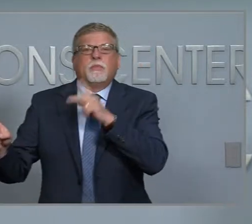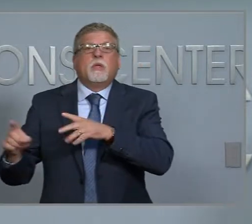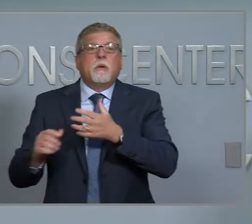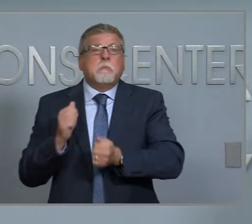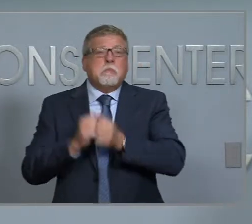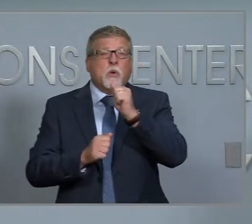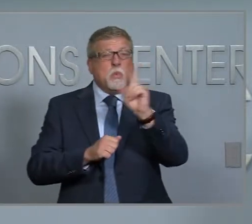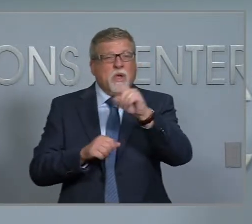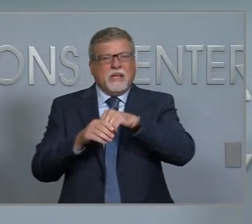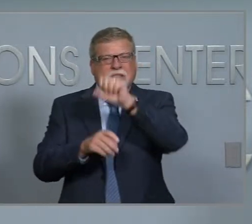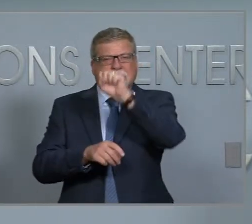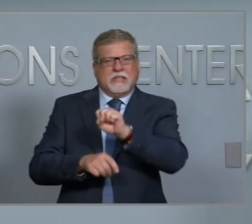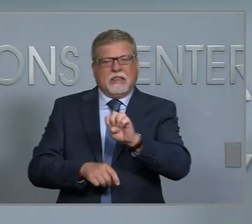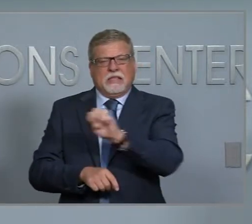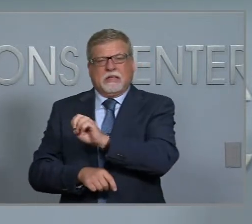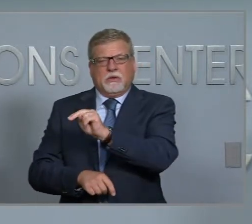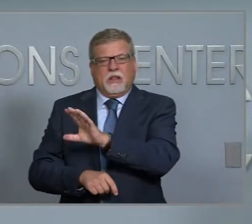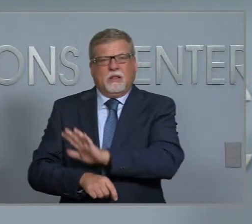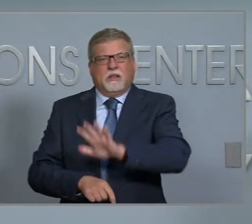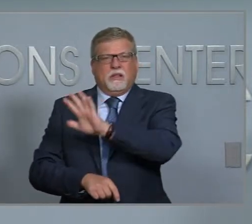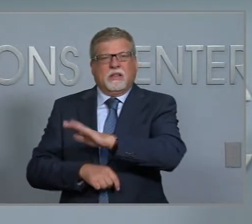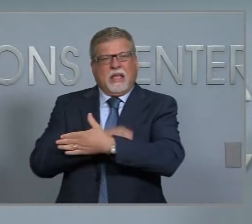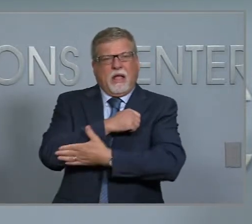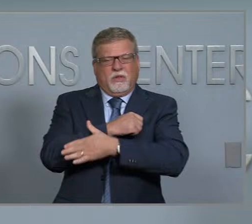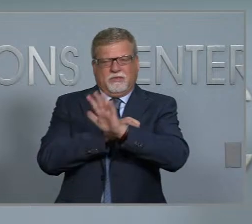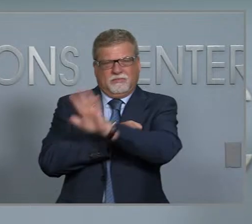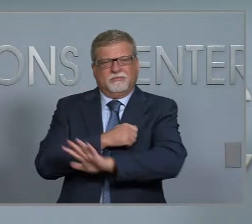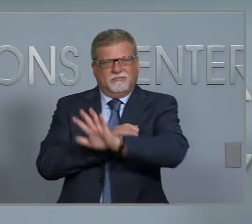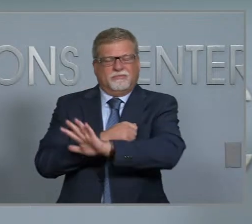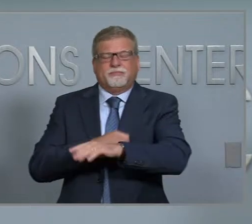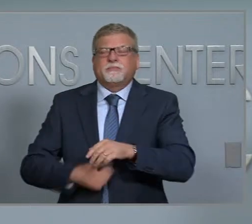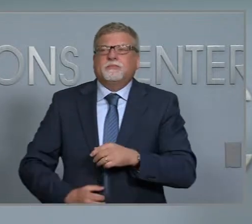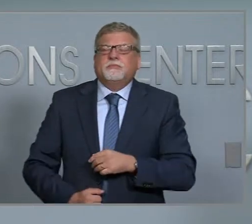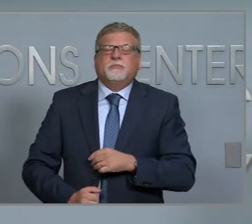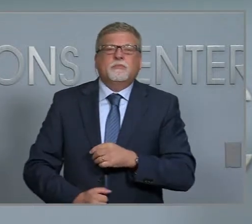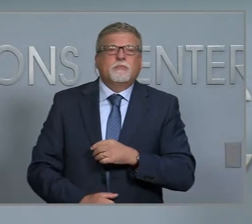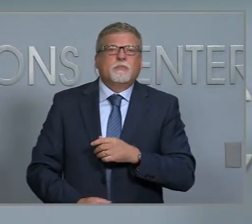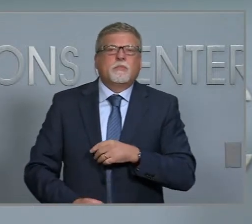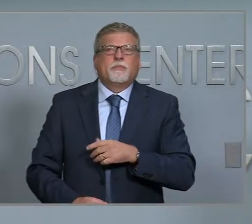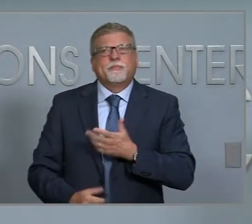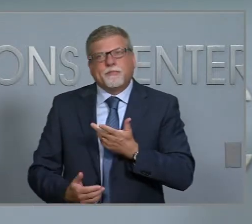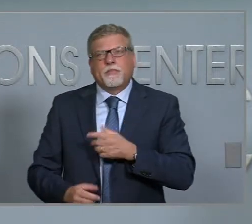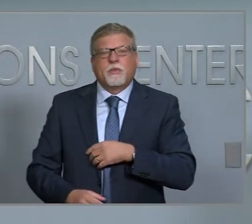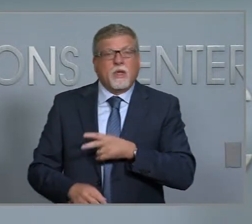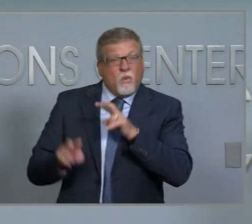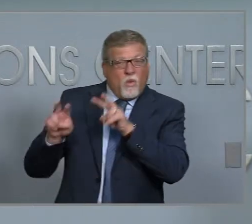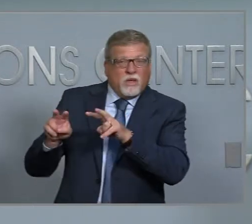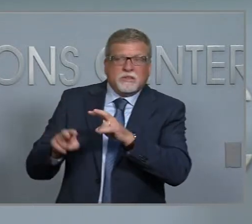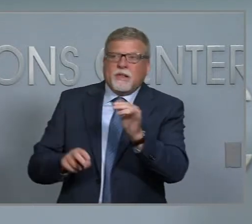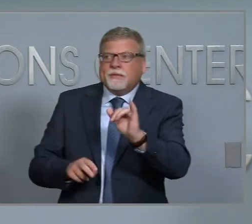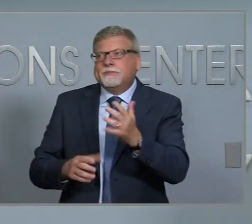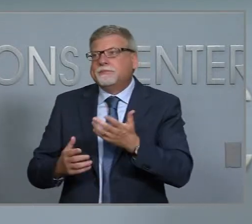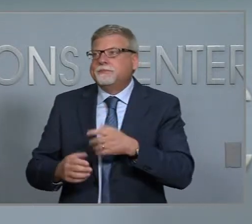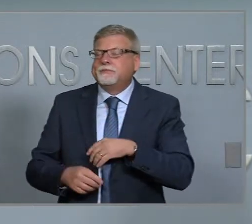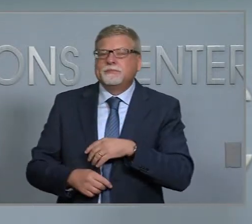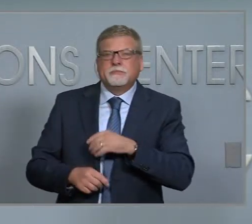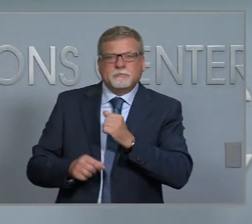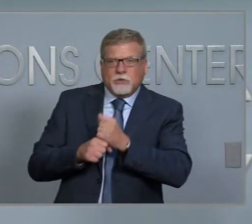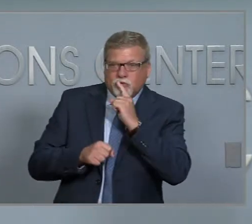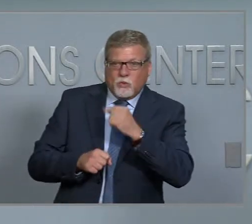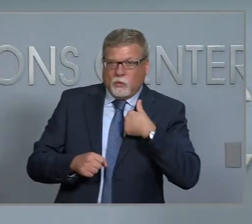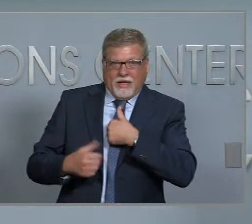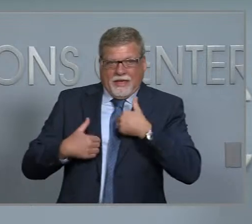we're keeping a close eye on, wanting to make sure that we are ready with the